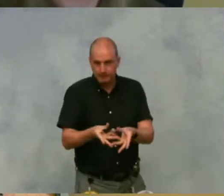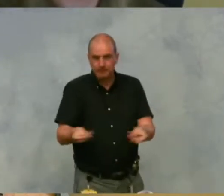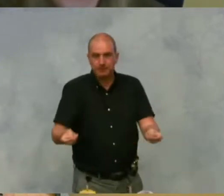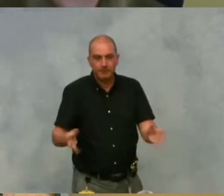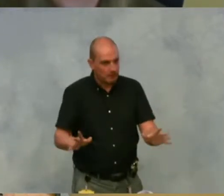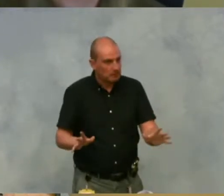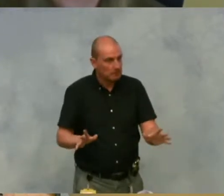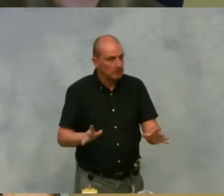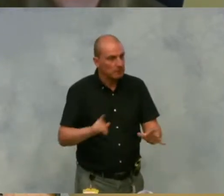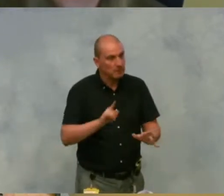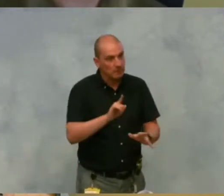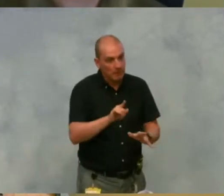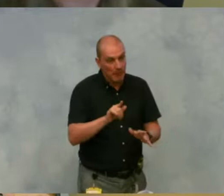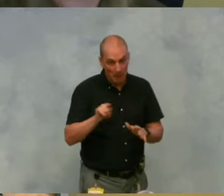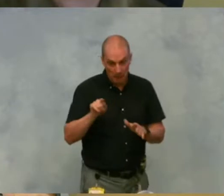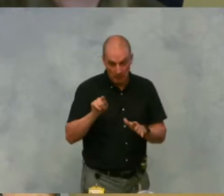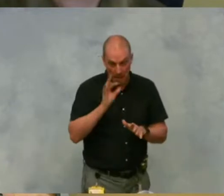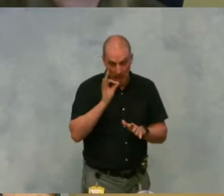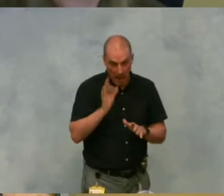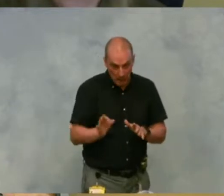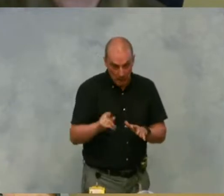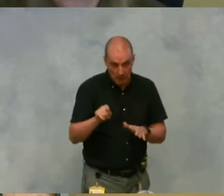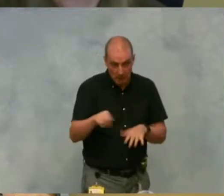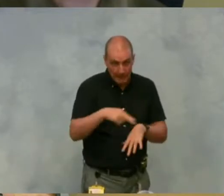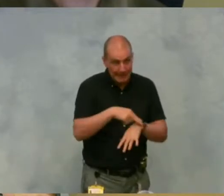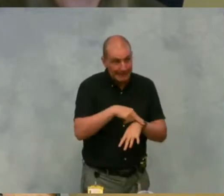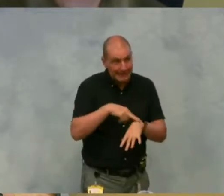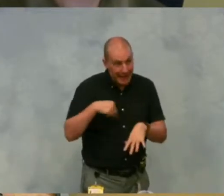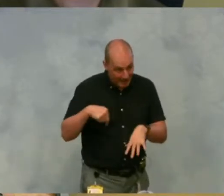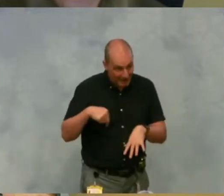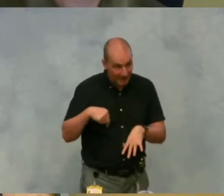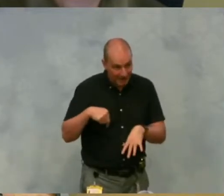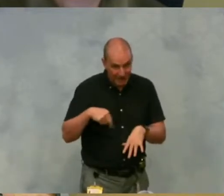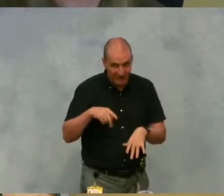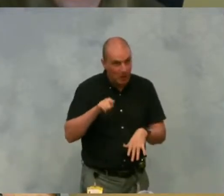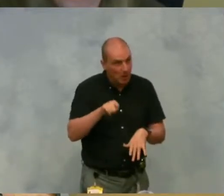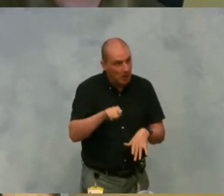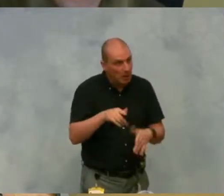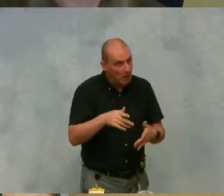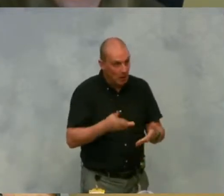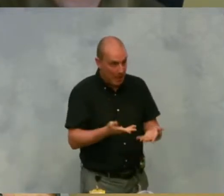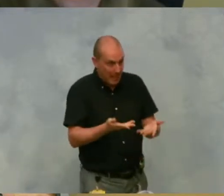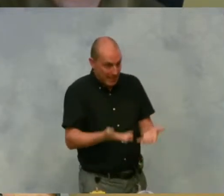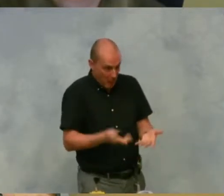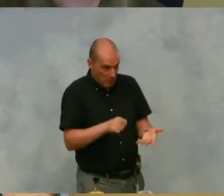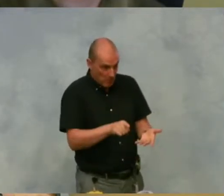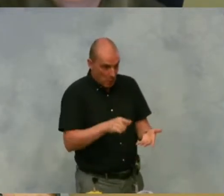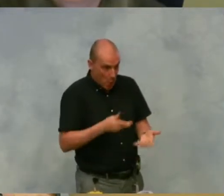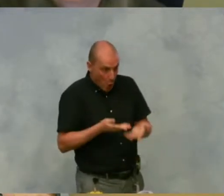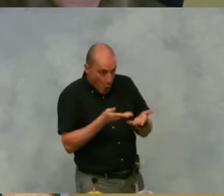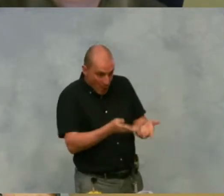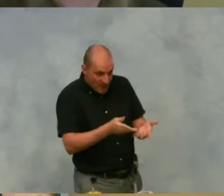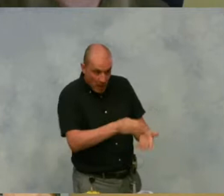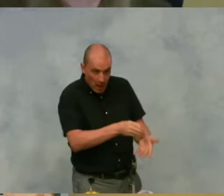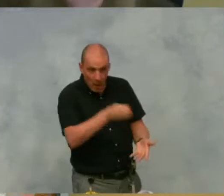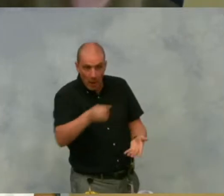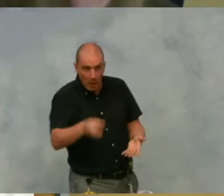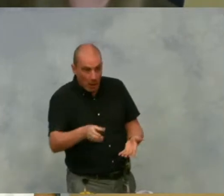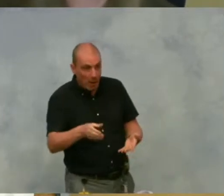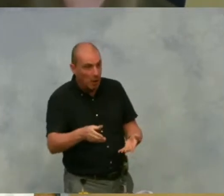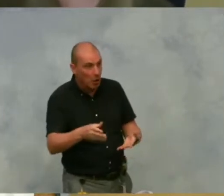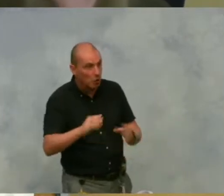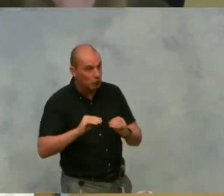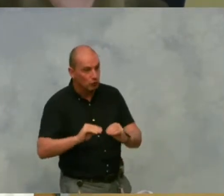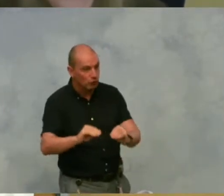offer existing staff the opportunity to move within departments and to retrain? Because you can